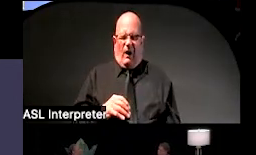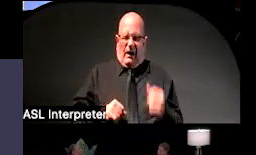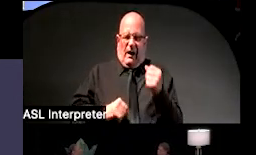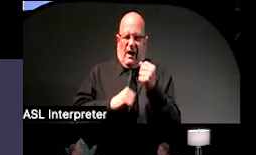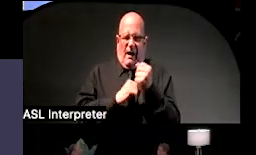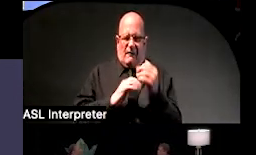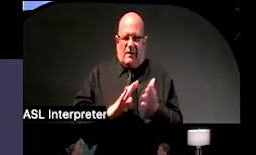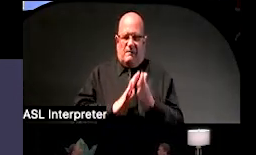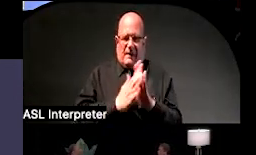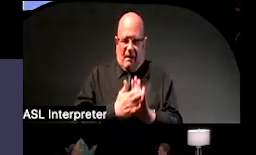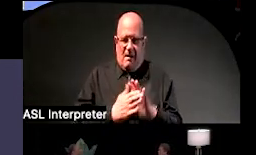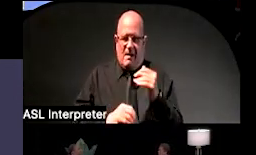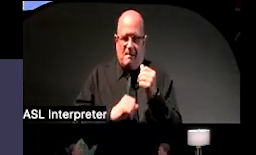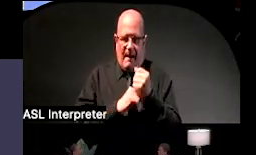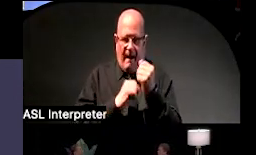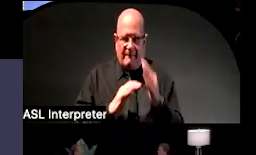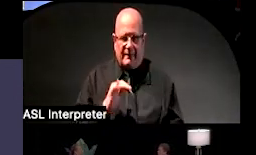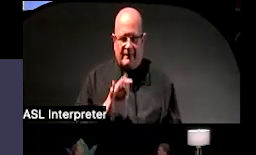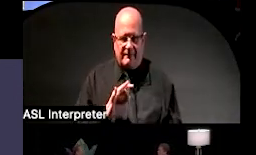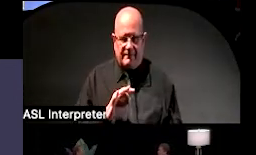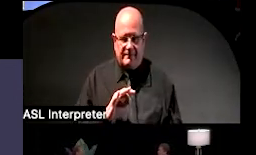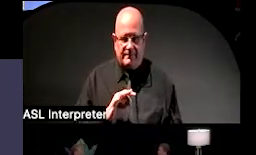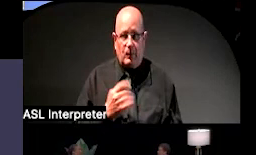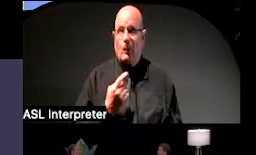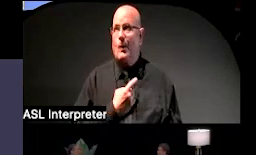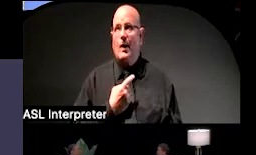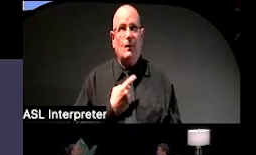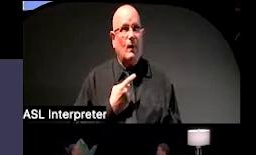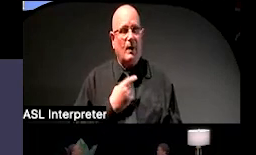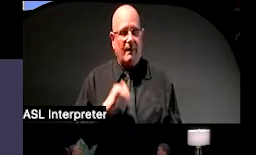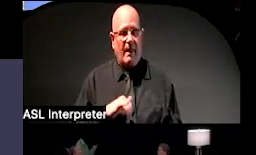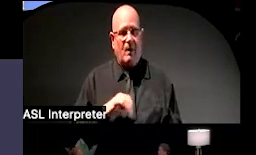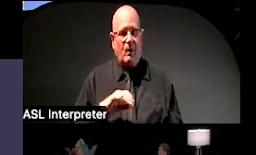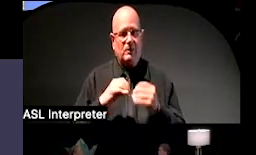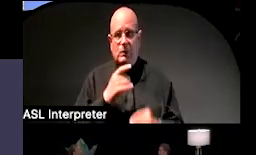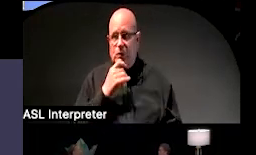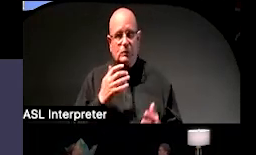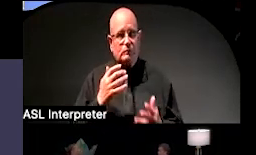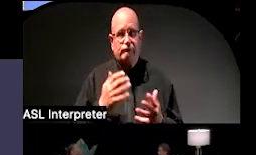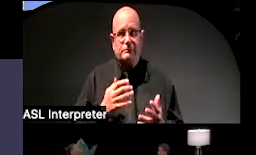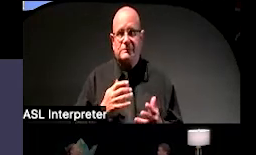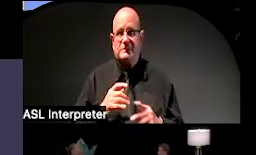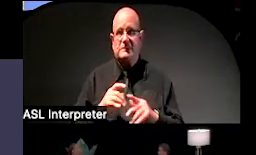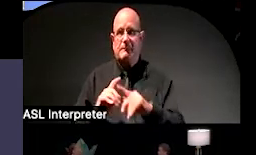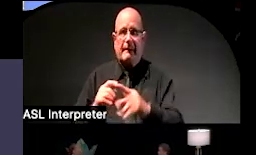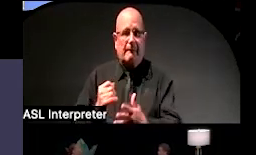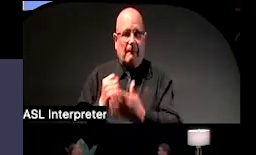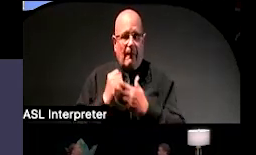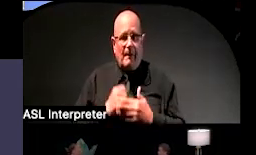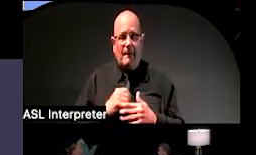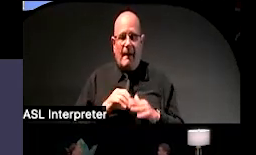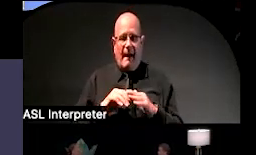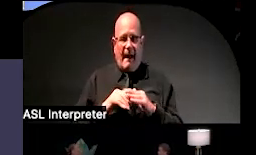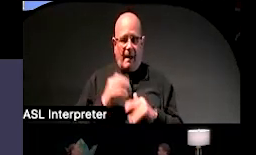become an advocate if they may be the lone person in the organization? Like, who do they lean on? How do they build